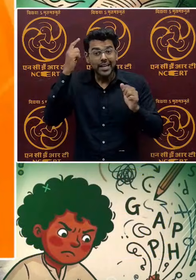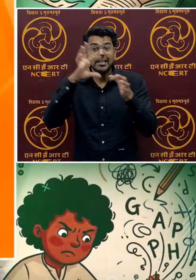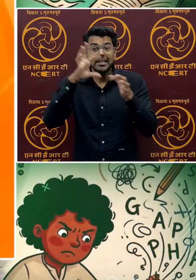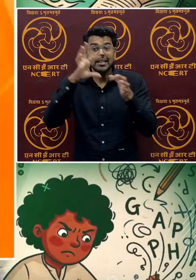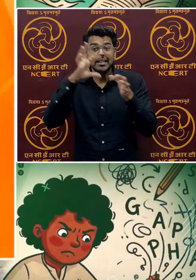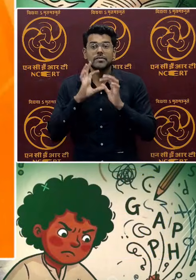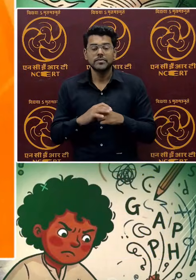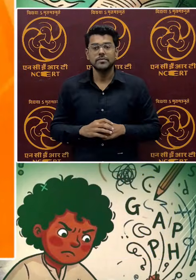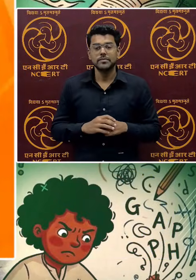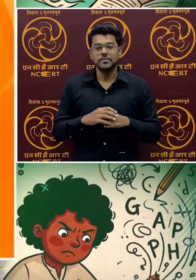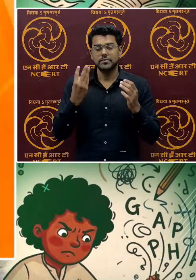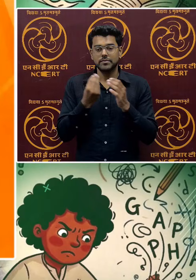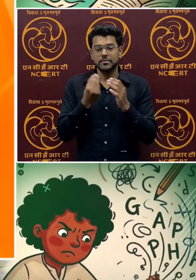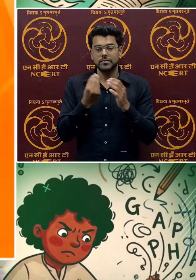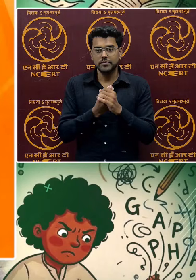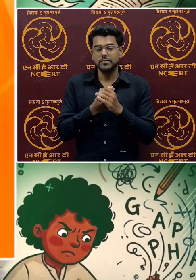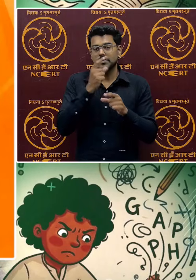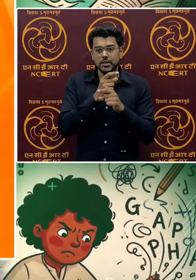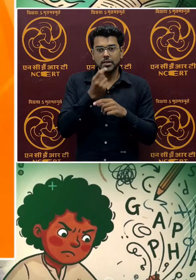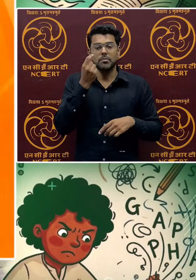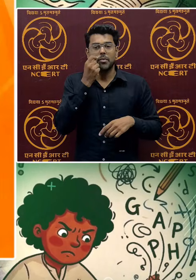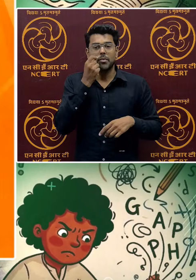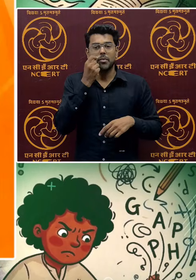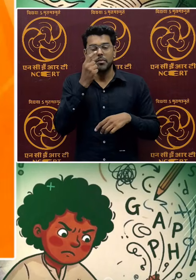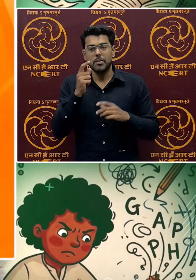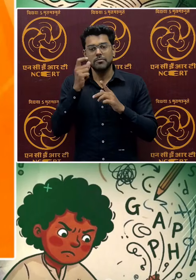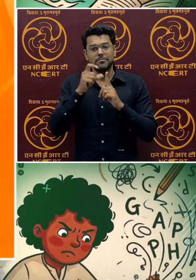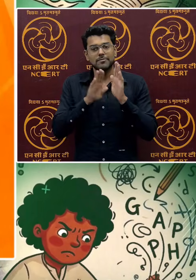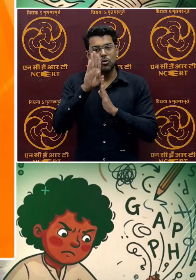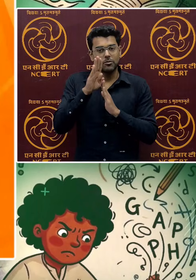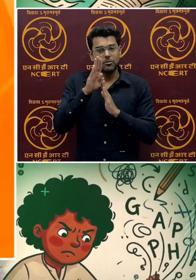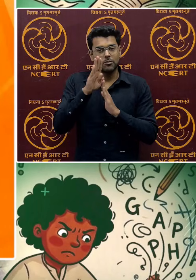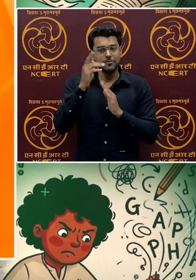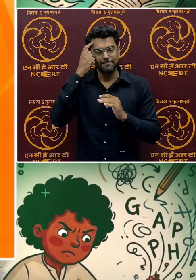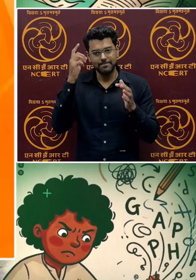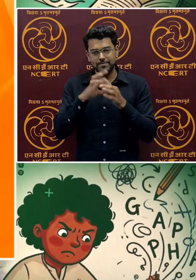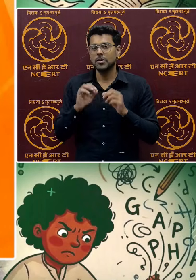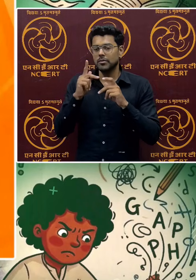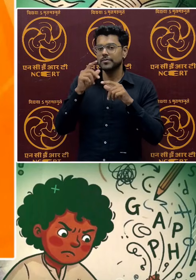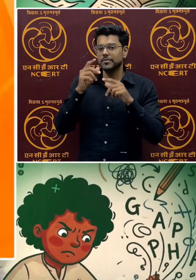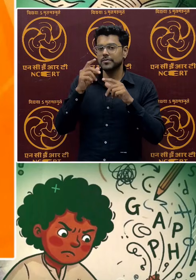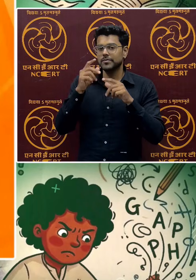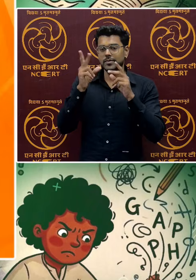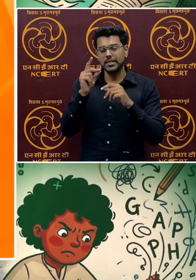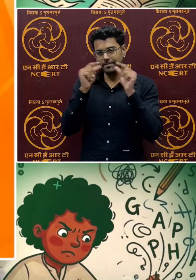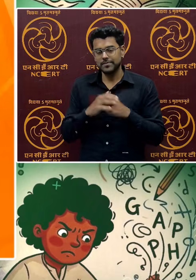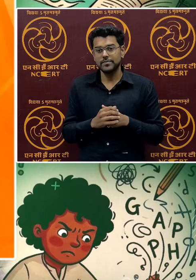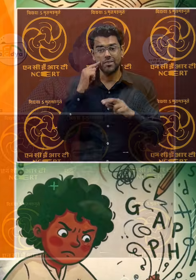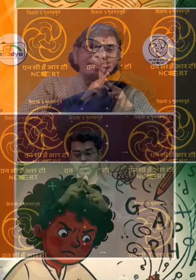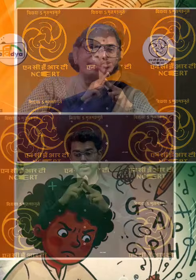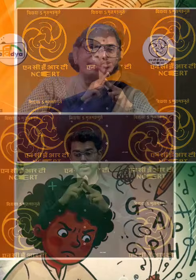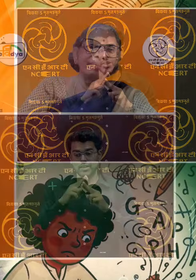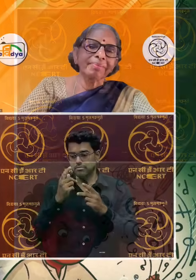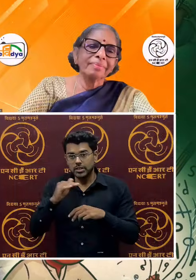myth. All So right. we have to teach parents and teachers about a growth mindset. Okay, okay. So next one, early